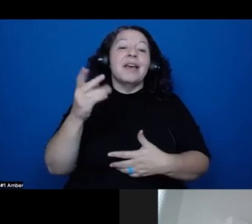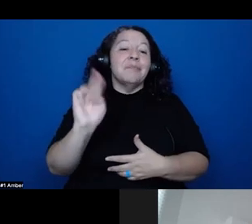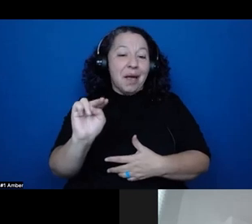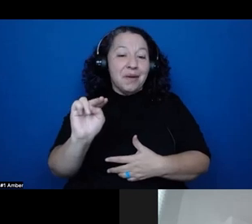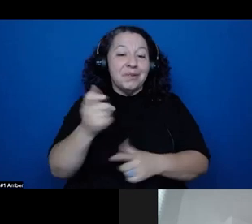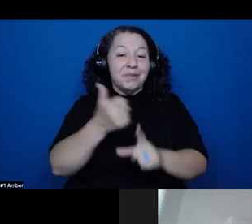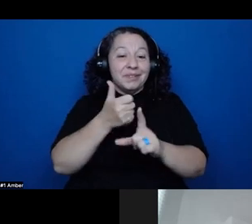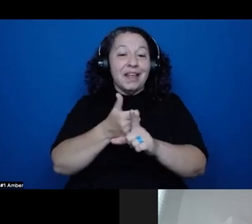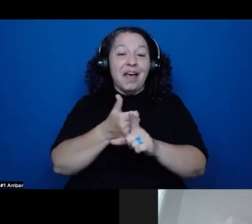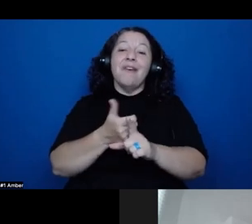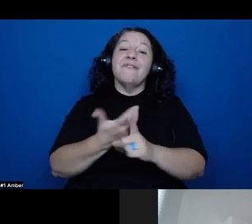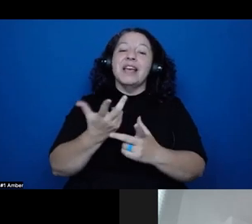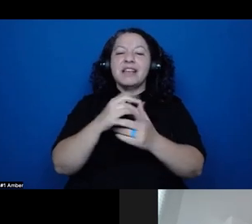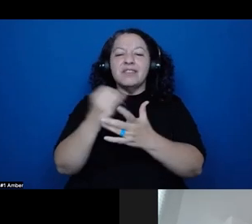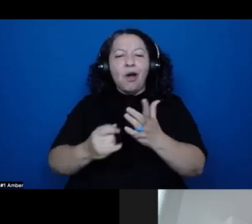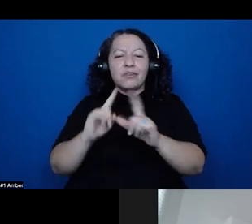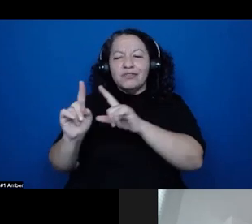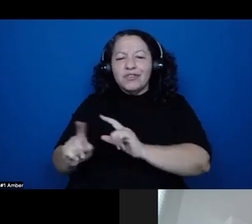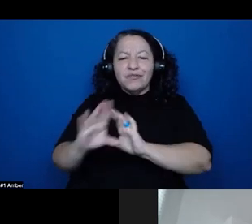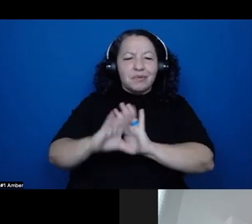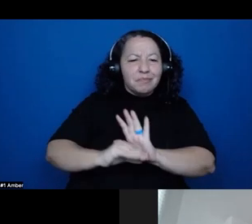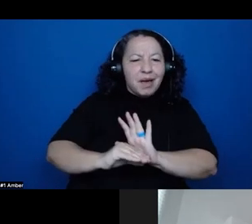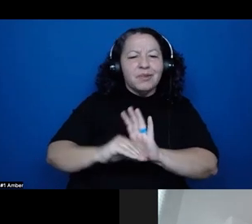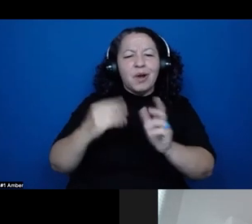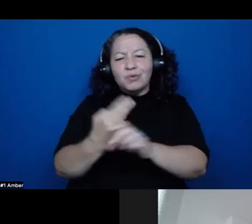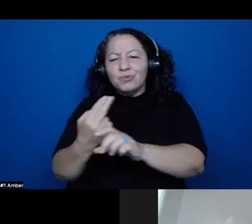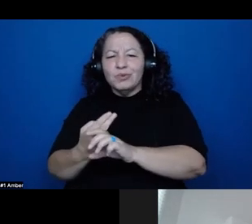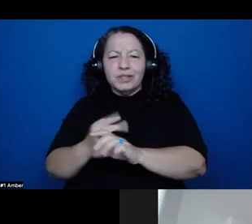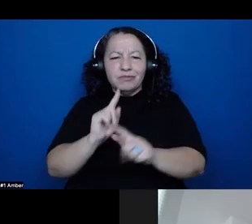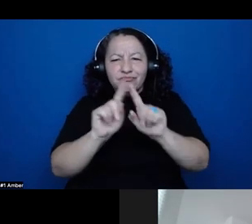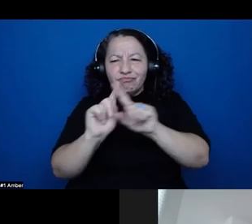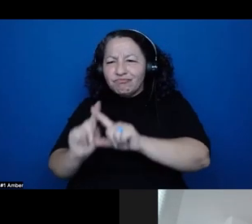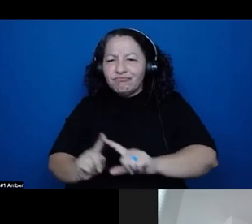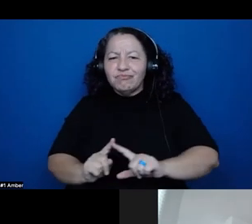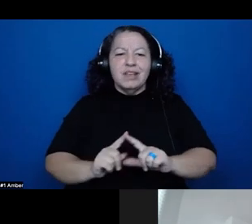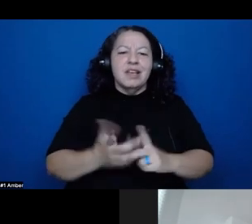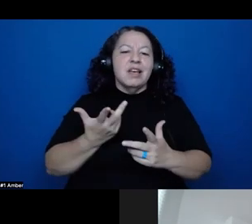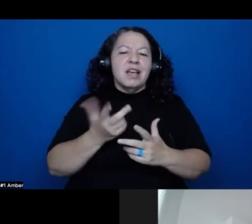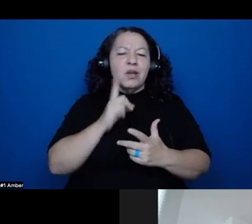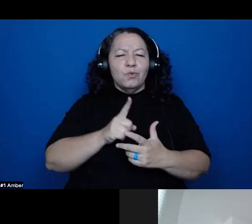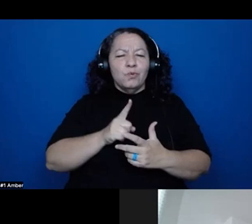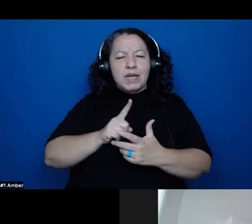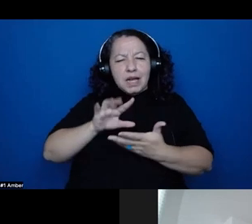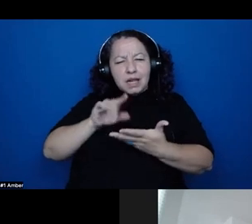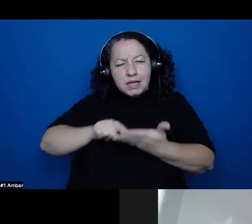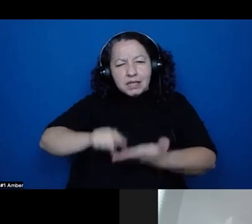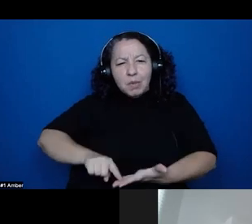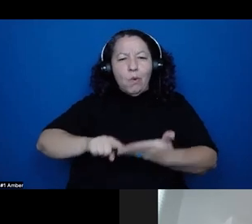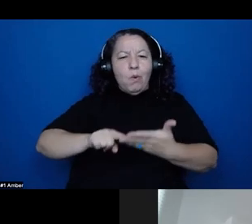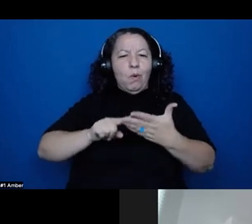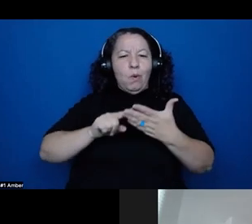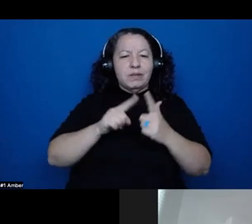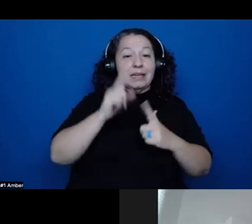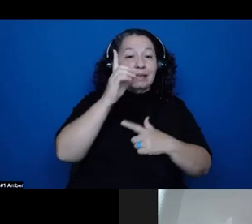interdisciplinary artist whose practice explores the intersections between disability theory and Samoan